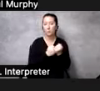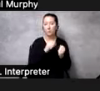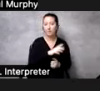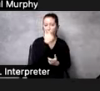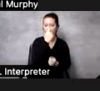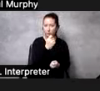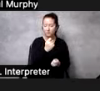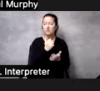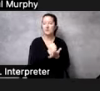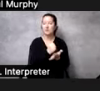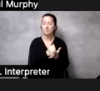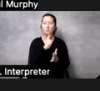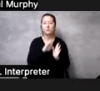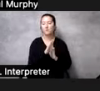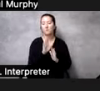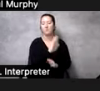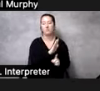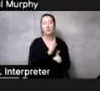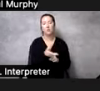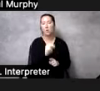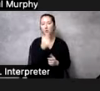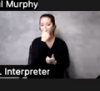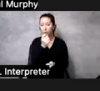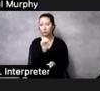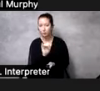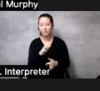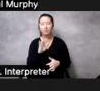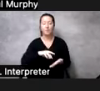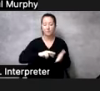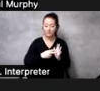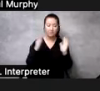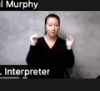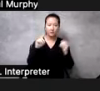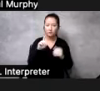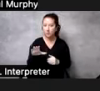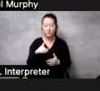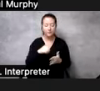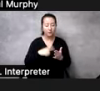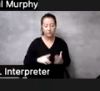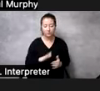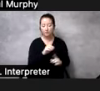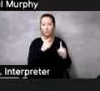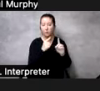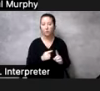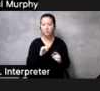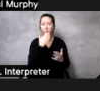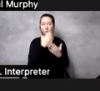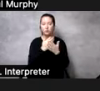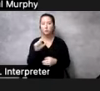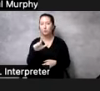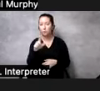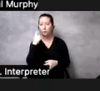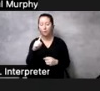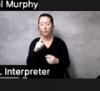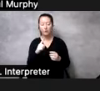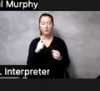these tools, whether it's an expectation document or checking in on their goals, as a tool to engage with the students and give